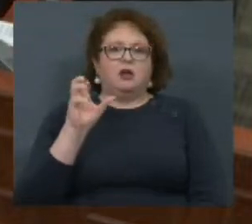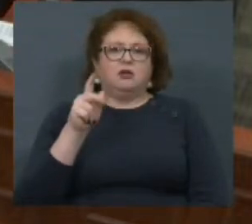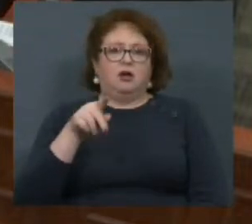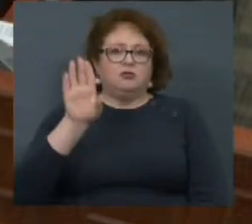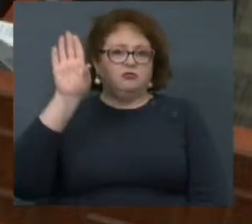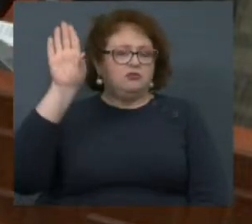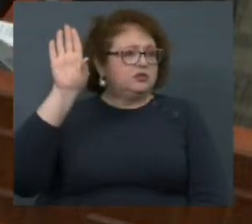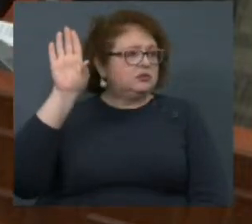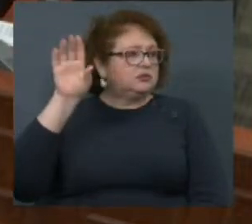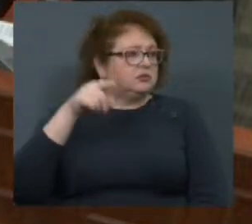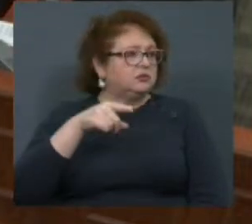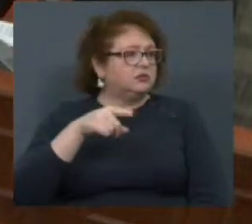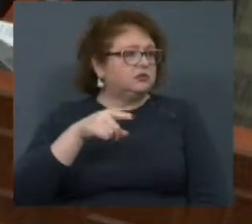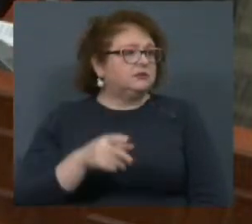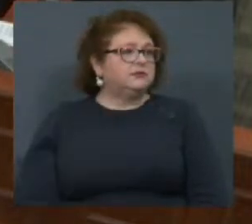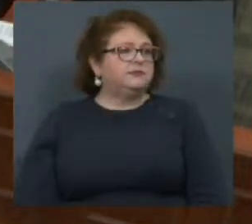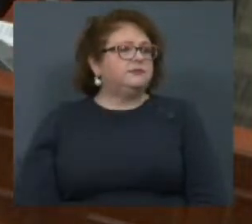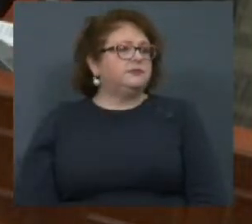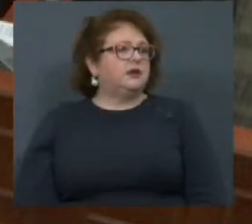Excuse